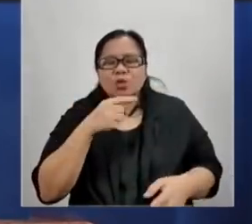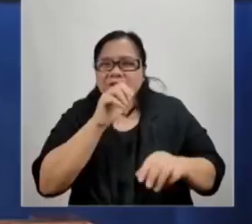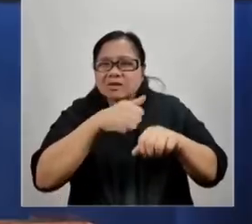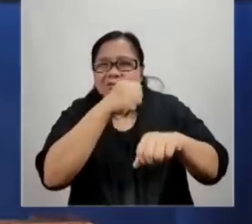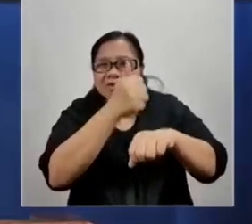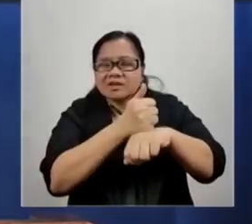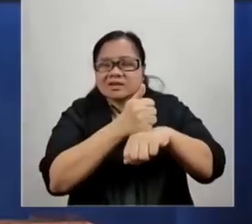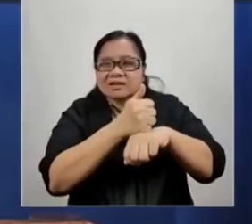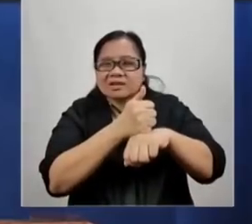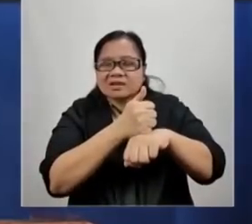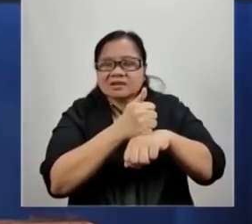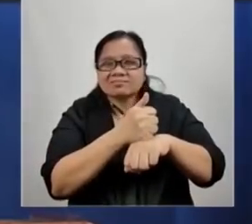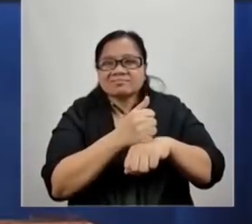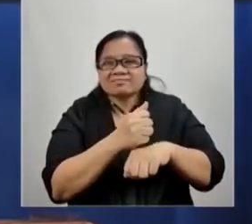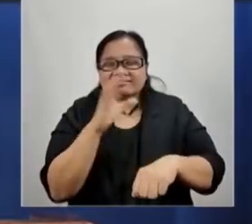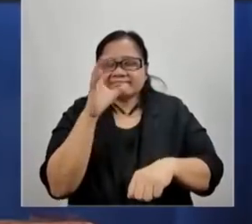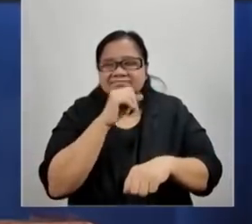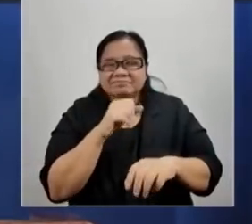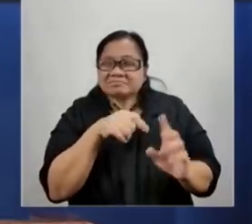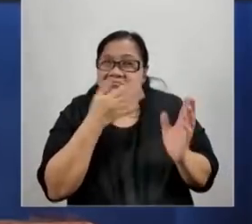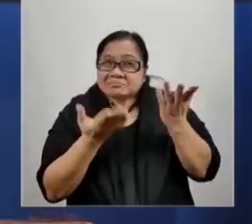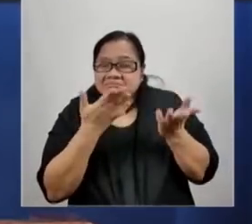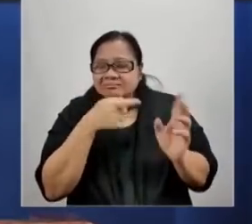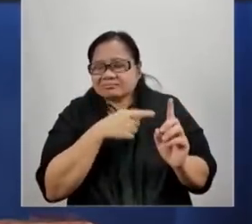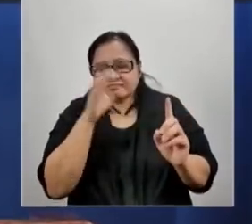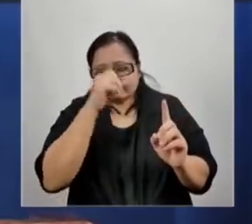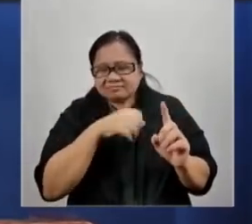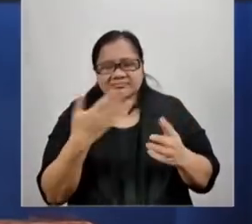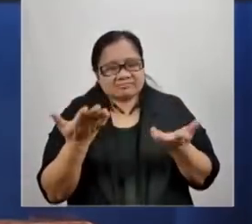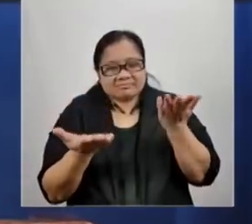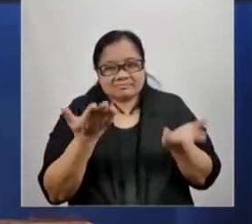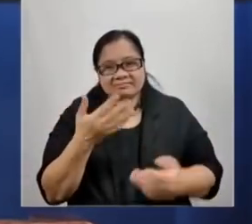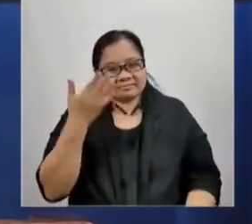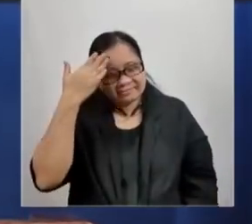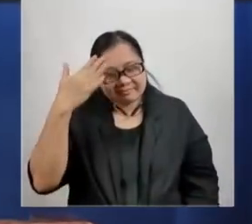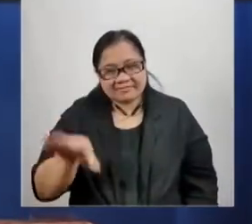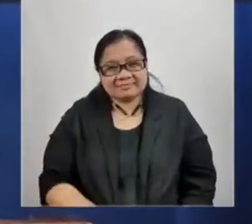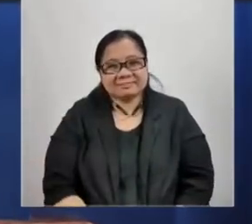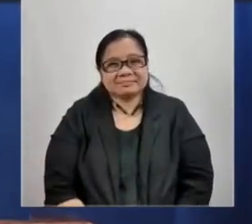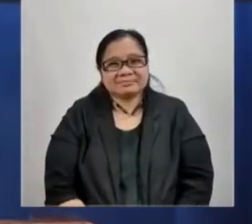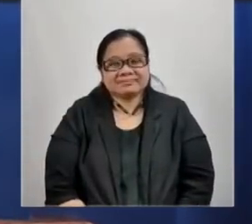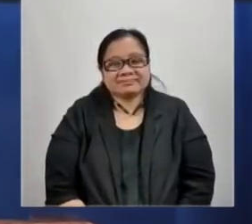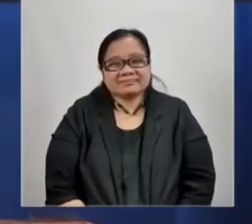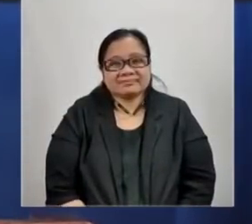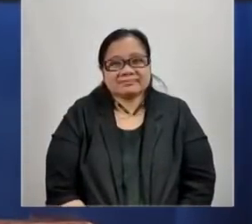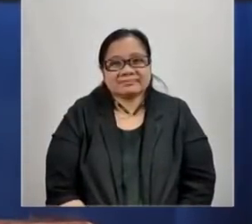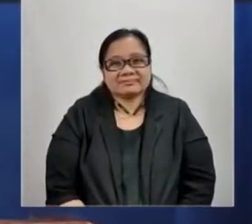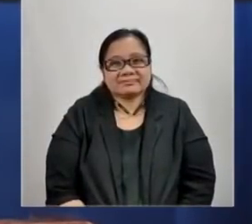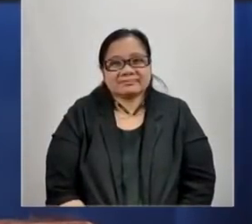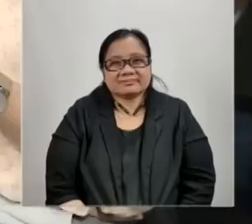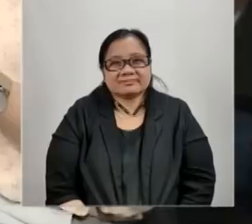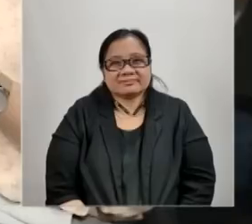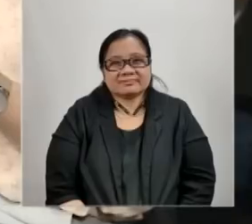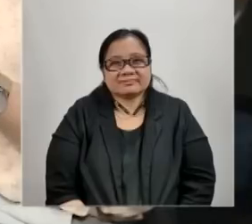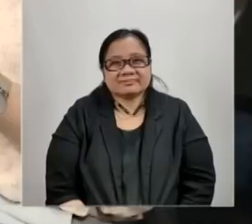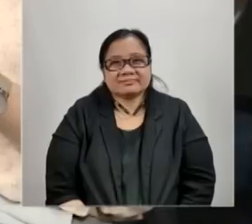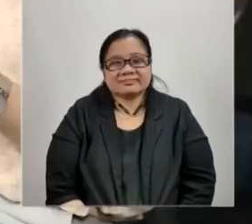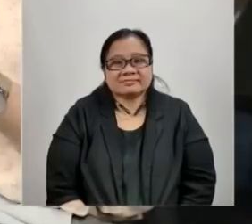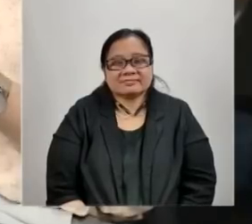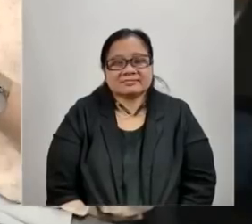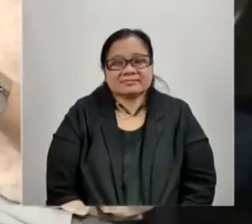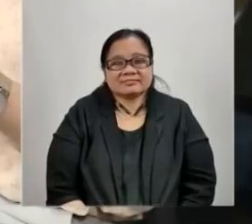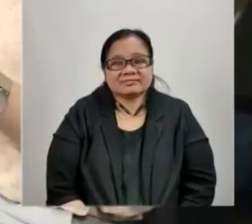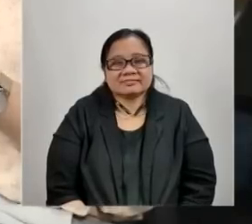him. So right now, that's in the realm of speculation. Ma'am, Thank you, on a ma'am. related point You're to that welcome. question, please. Yes,